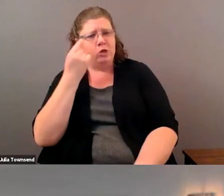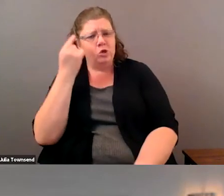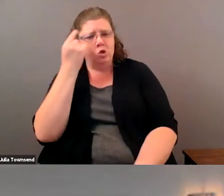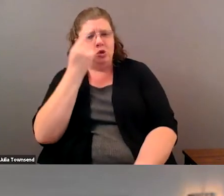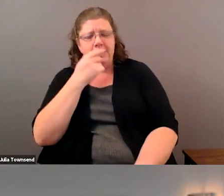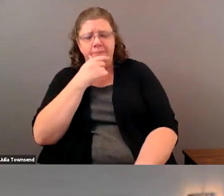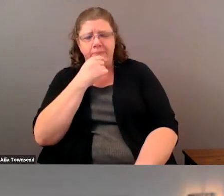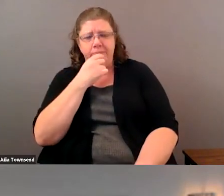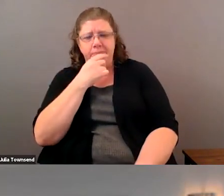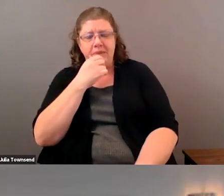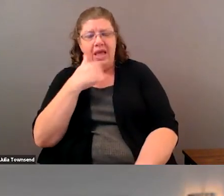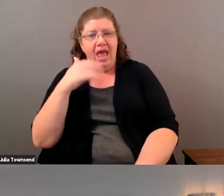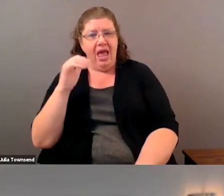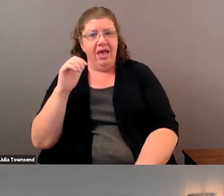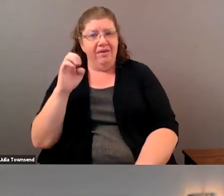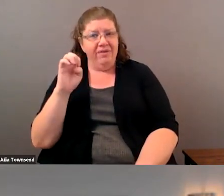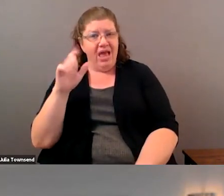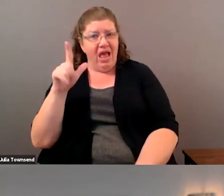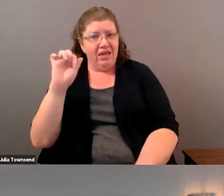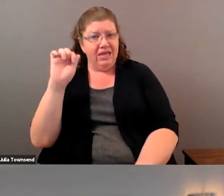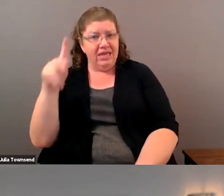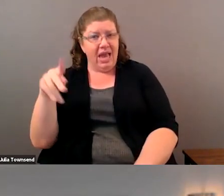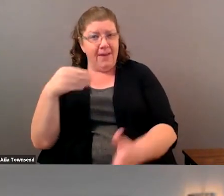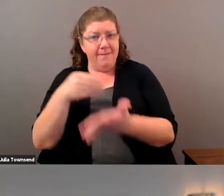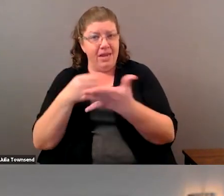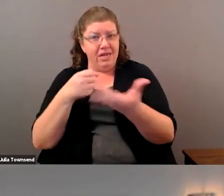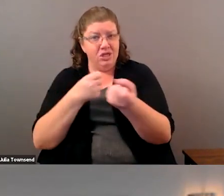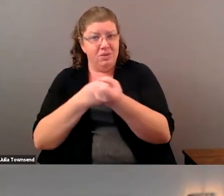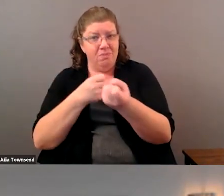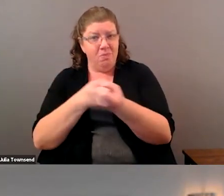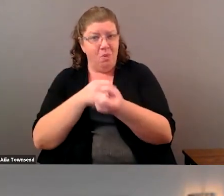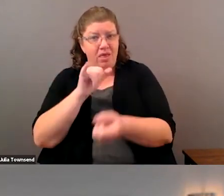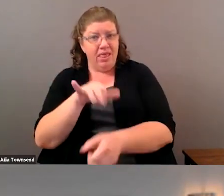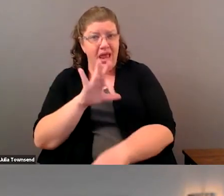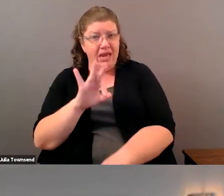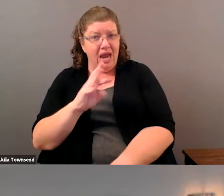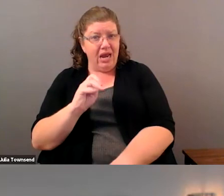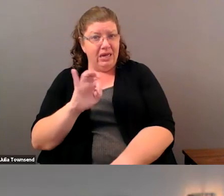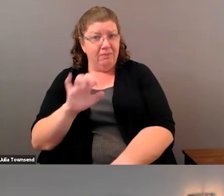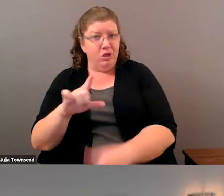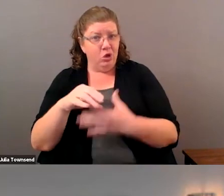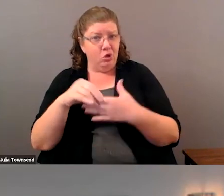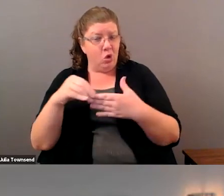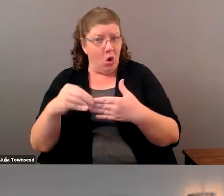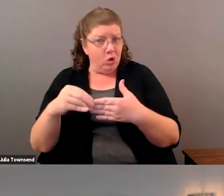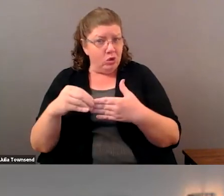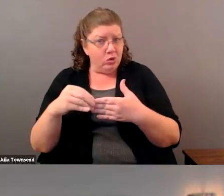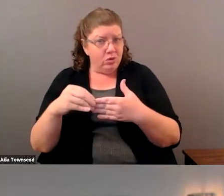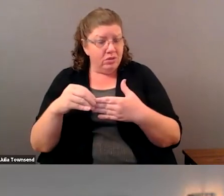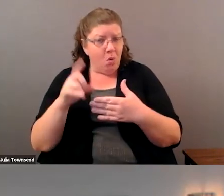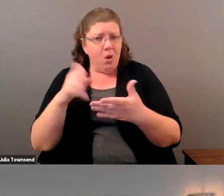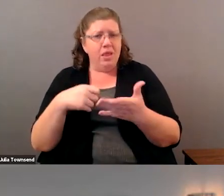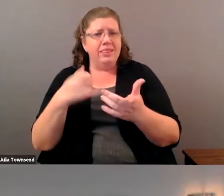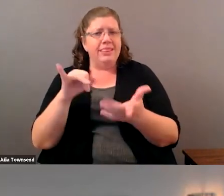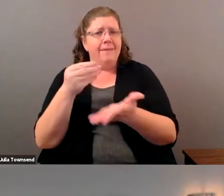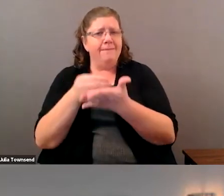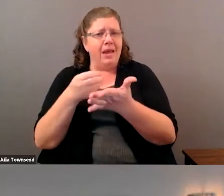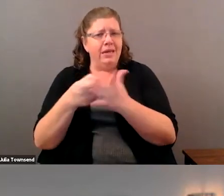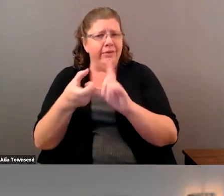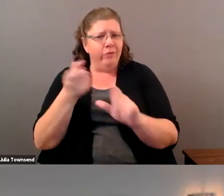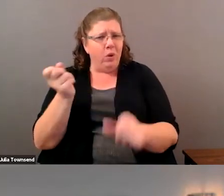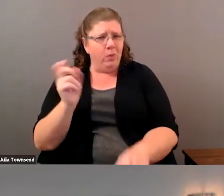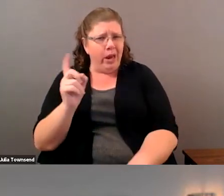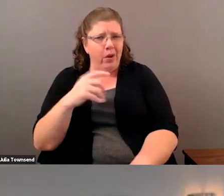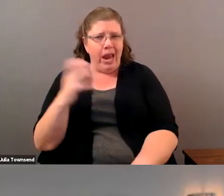is there LCAP money supporting this $9 million? I just want to know what the sourcing is. I missed that.